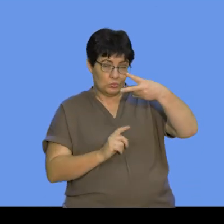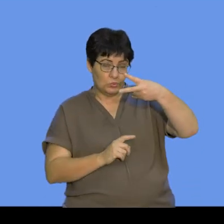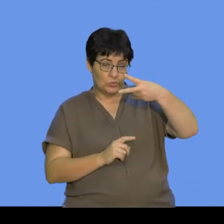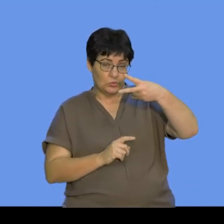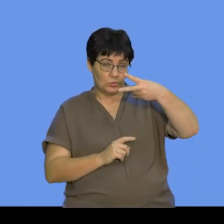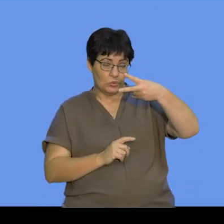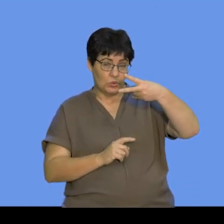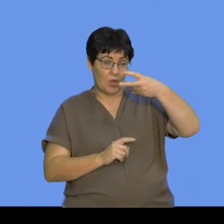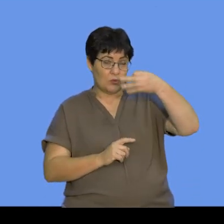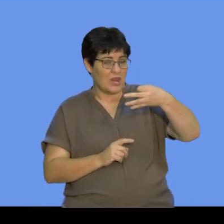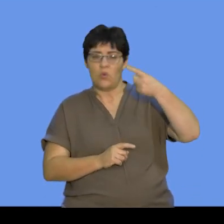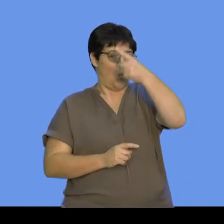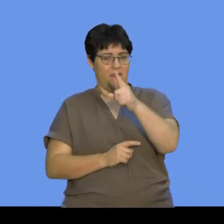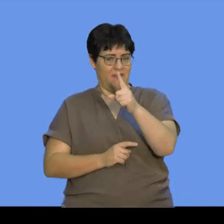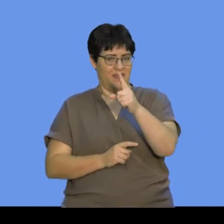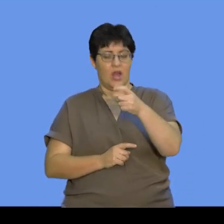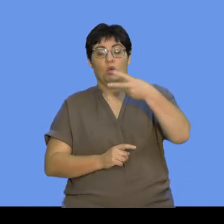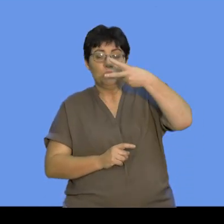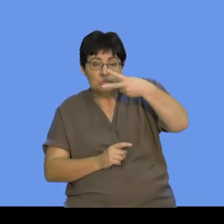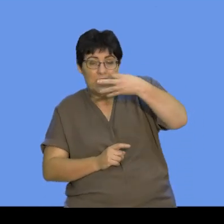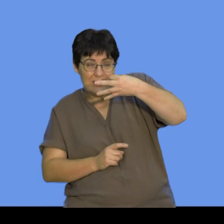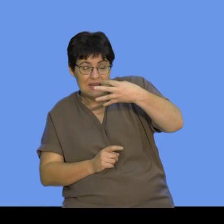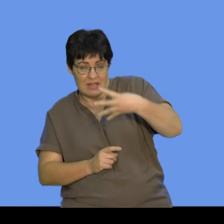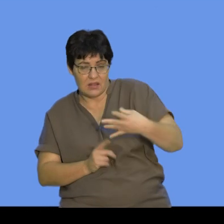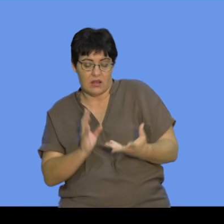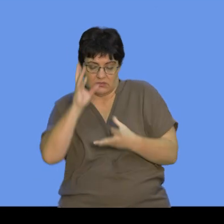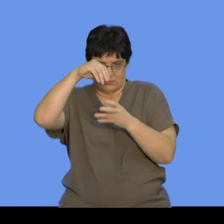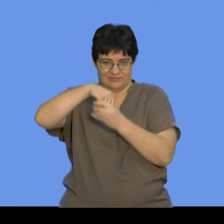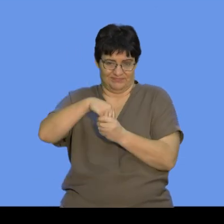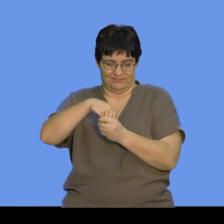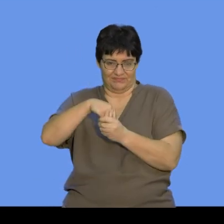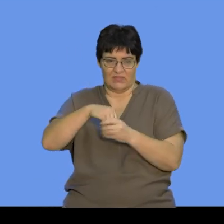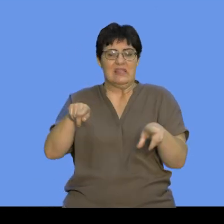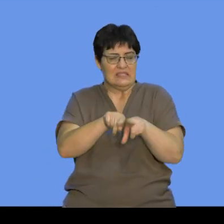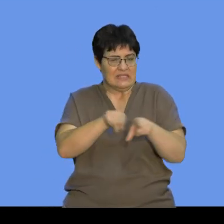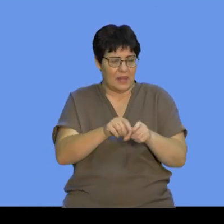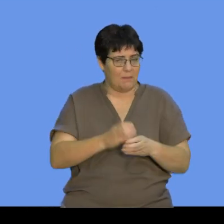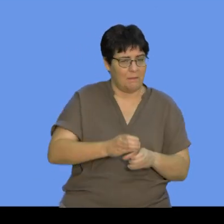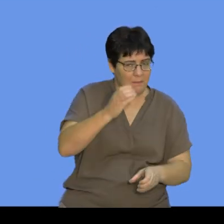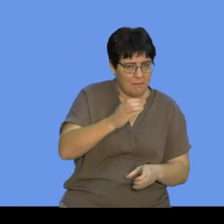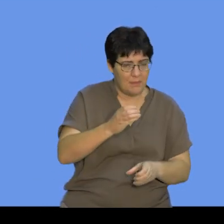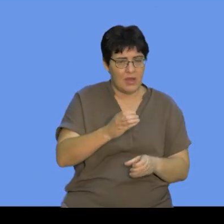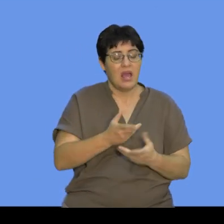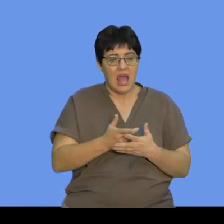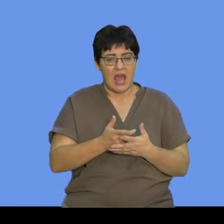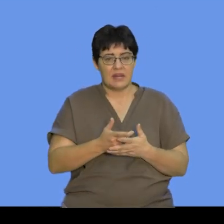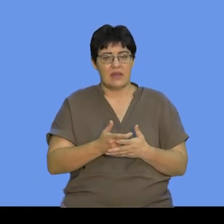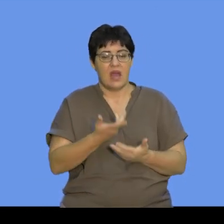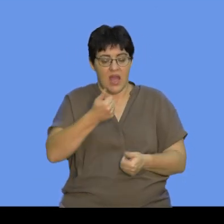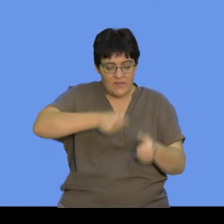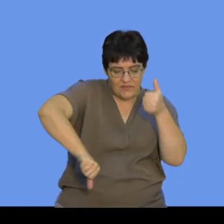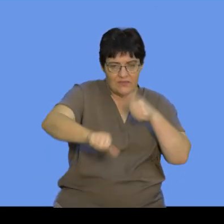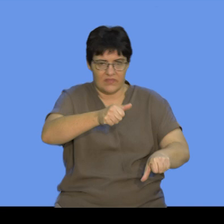one substance, okay? They are combined. It could be in the same container and mixed physically, that's the key word,